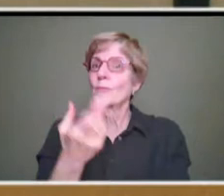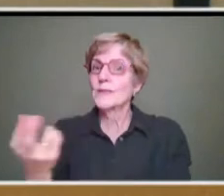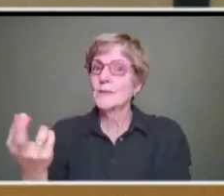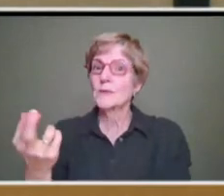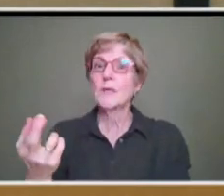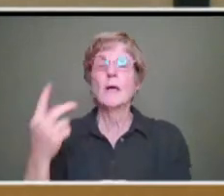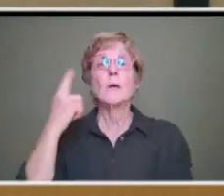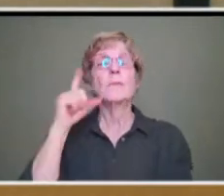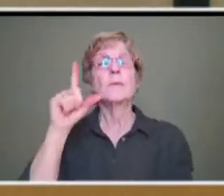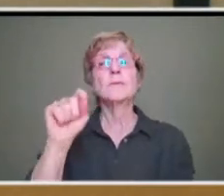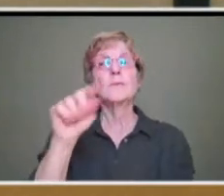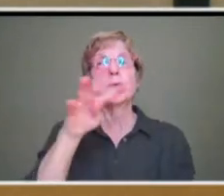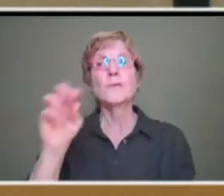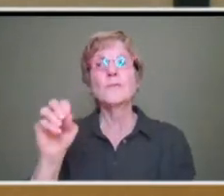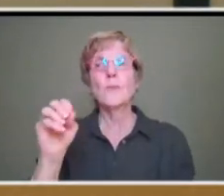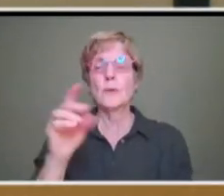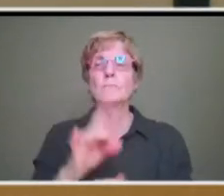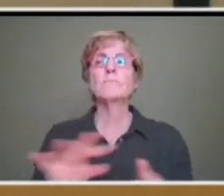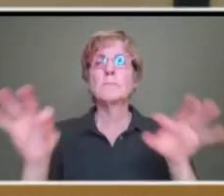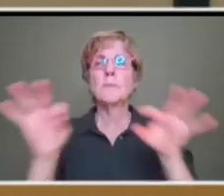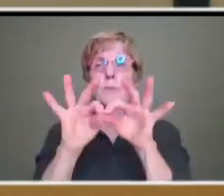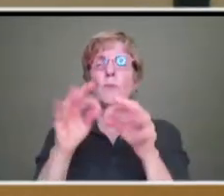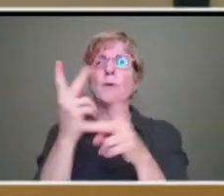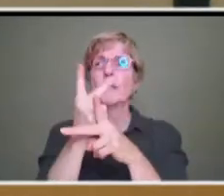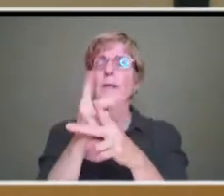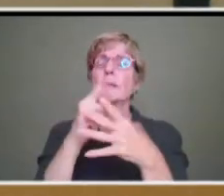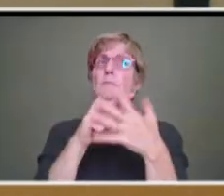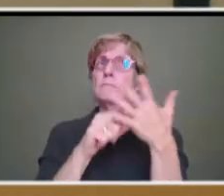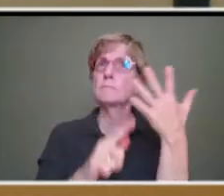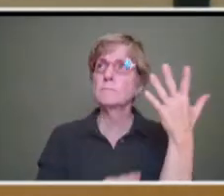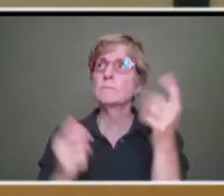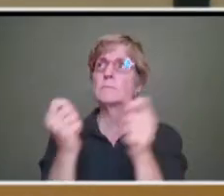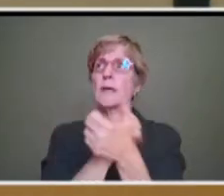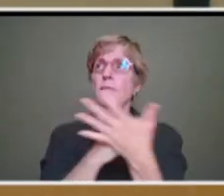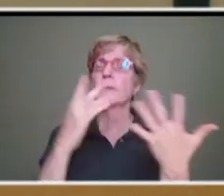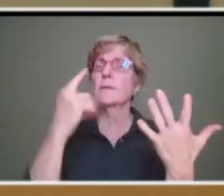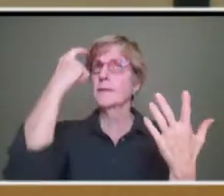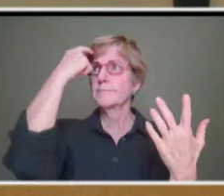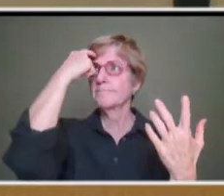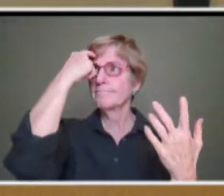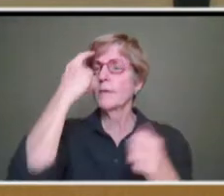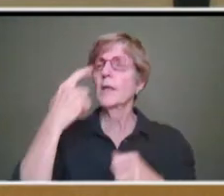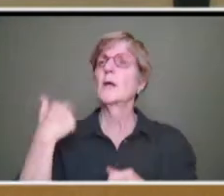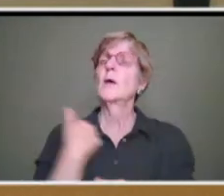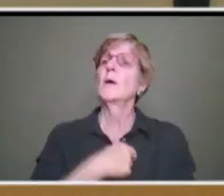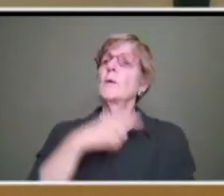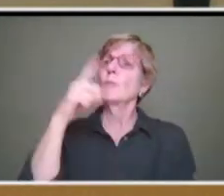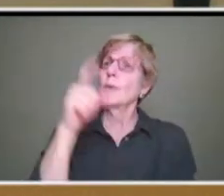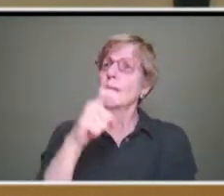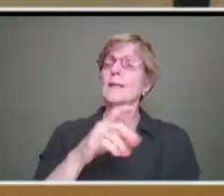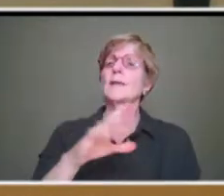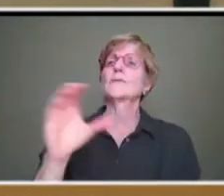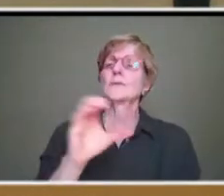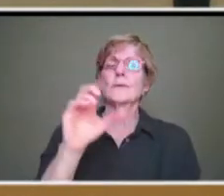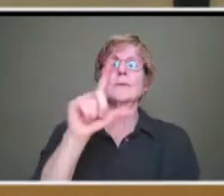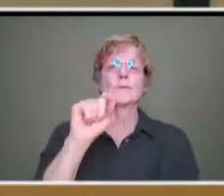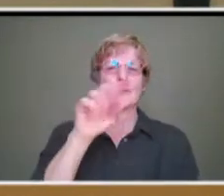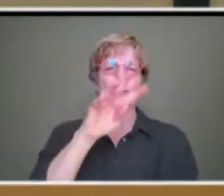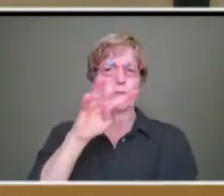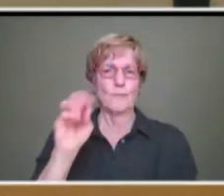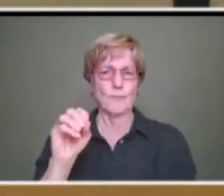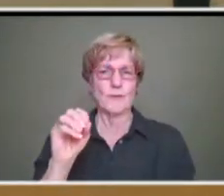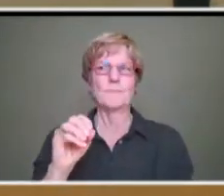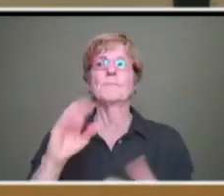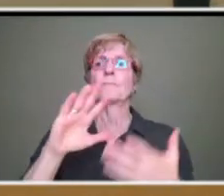2040 it's important to keep all of these things in mind we need the Charlotte 2040 where